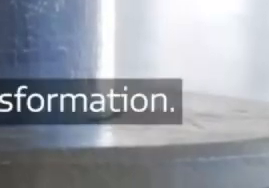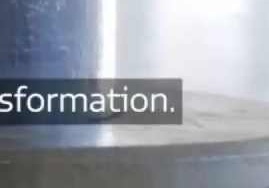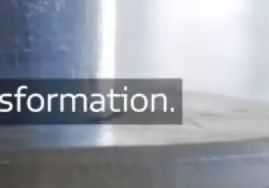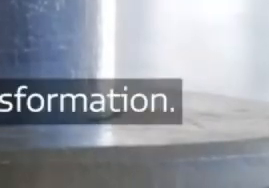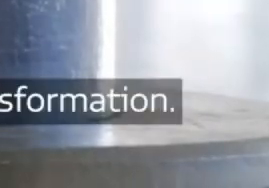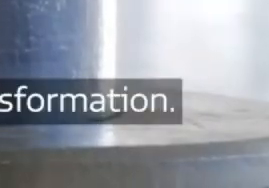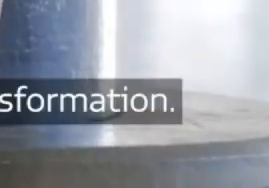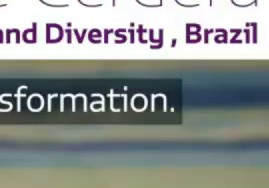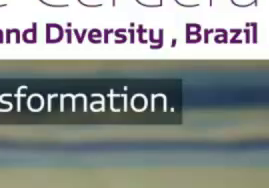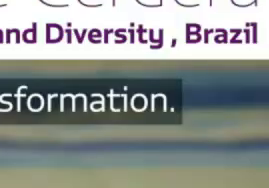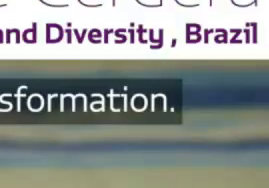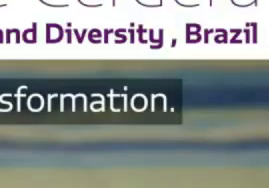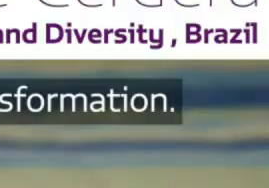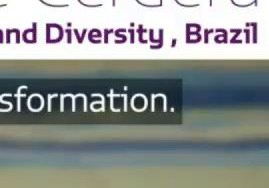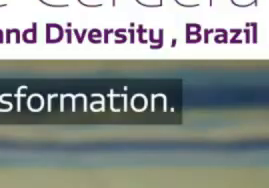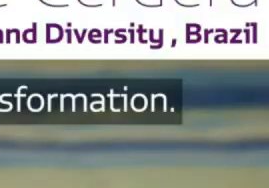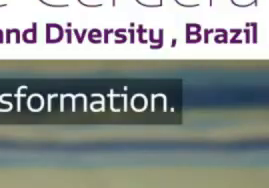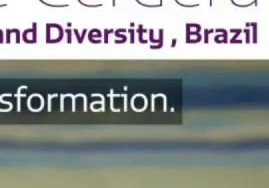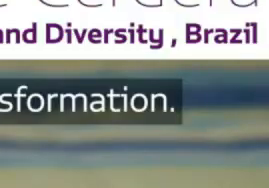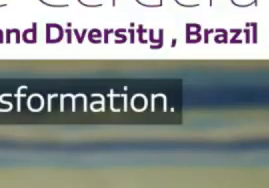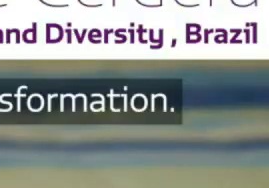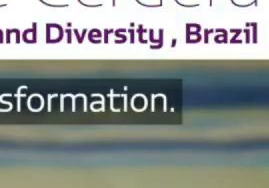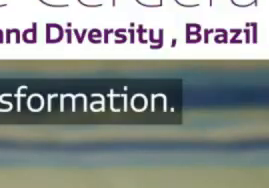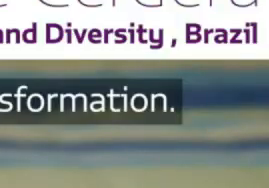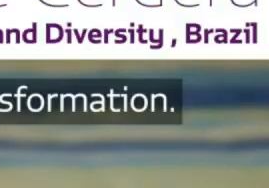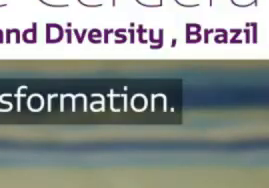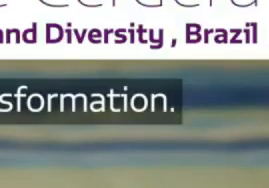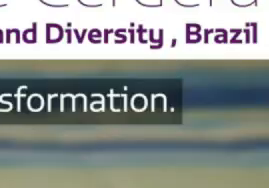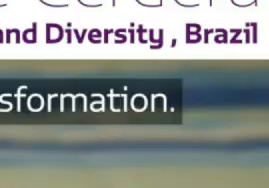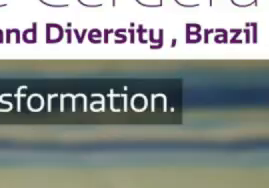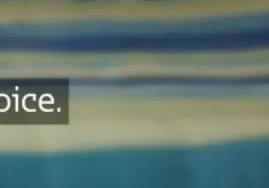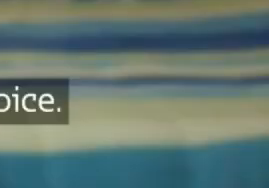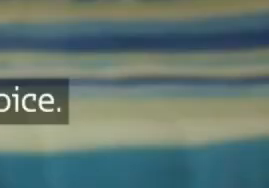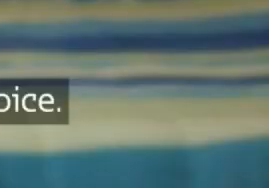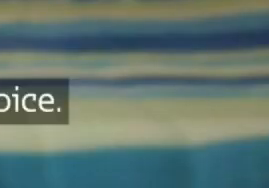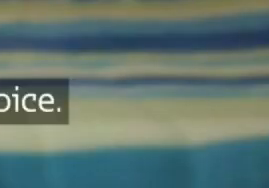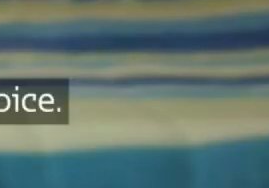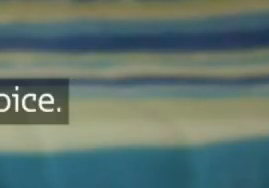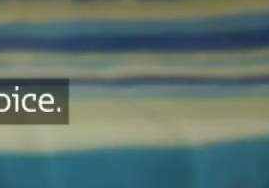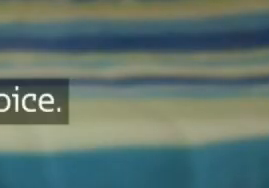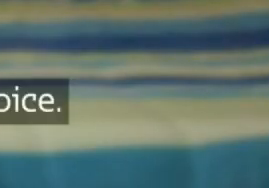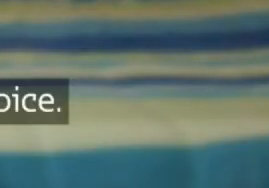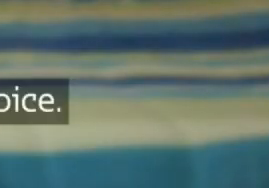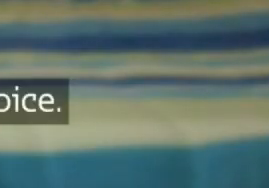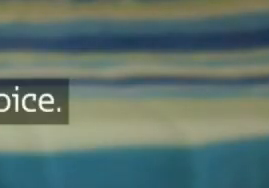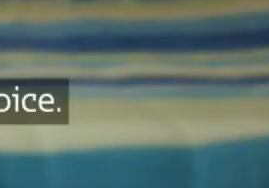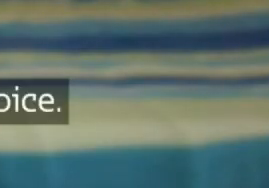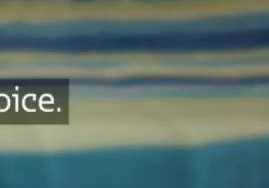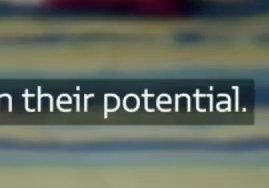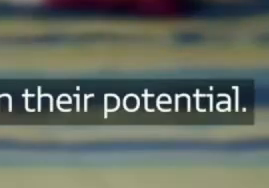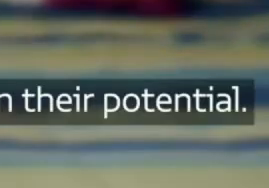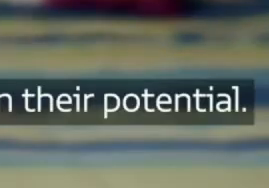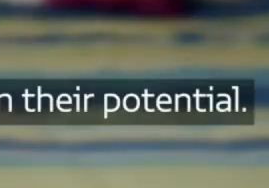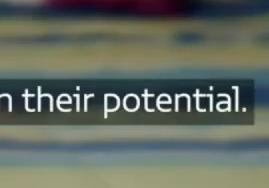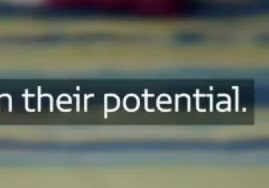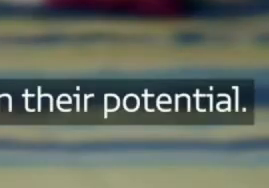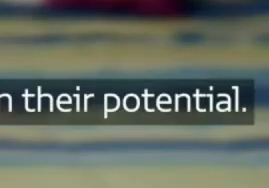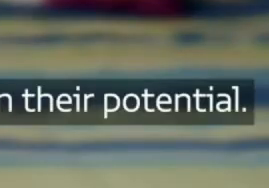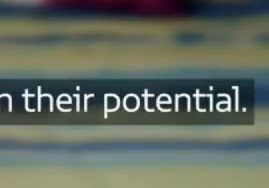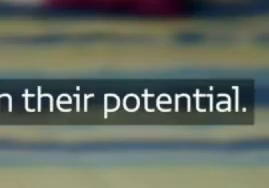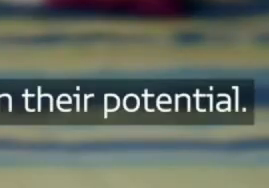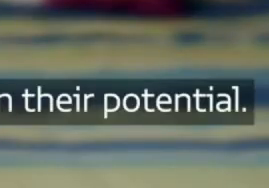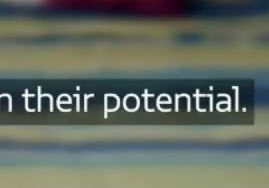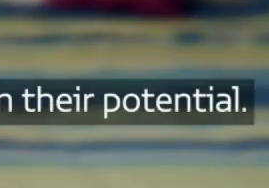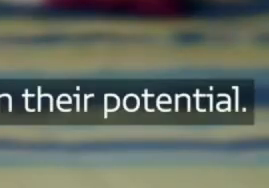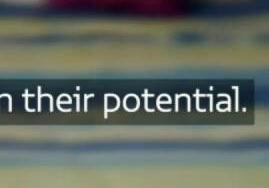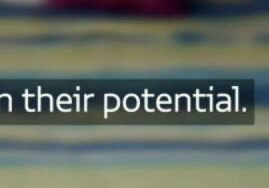that everybody at the lab is an agent of transformation. Some of them report that the lab gave them a voice. We help them in this